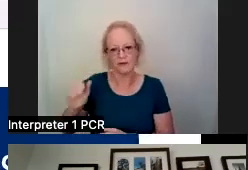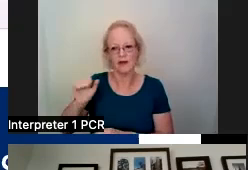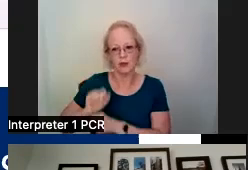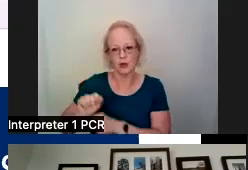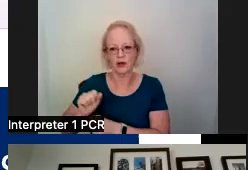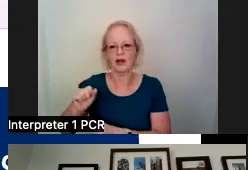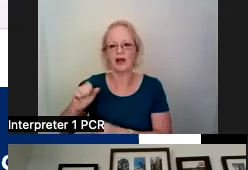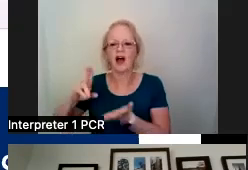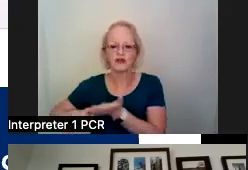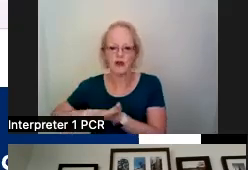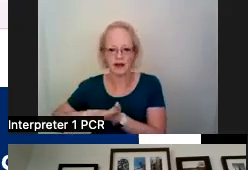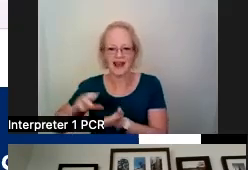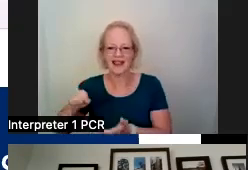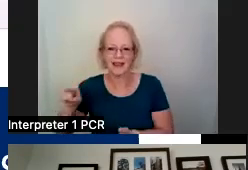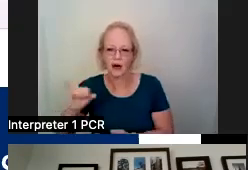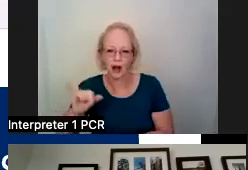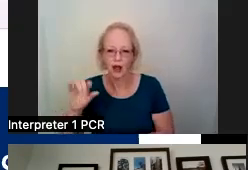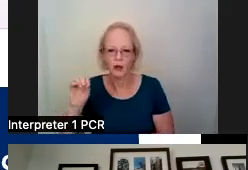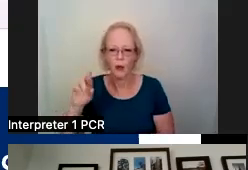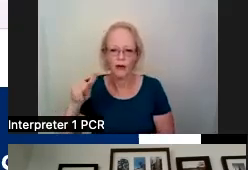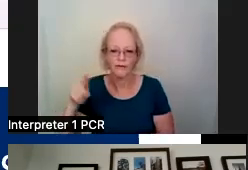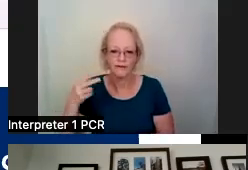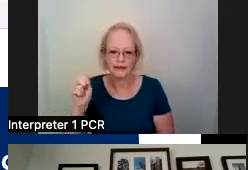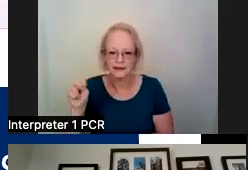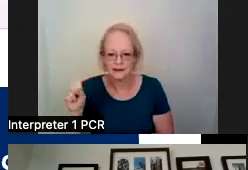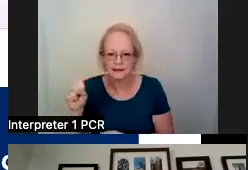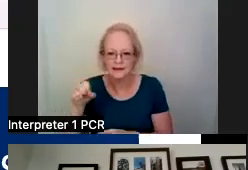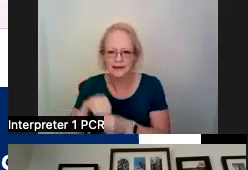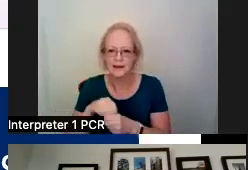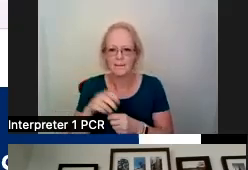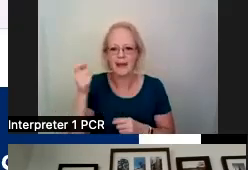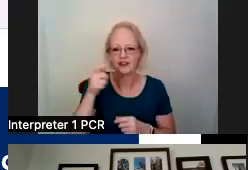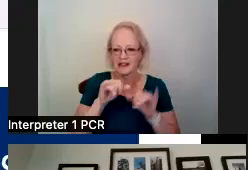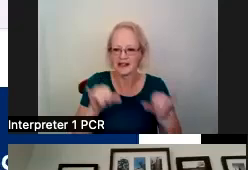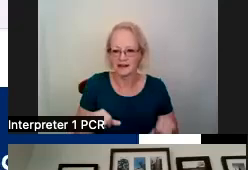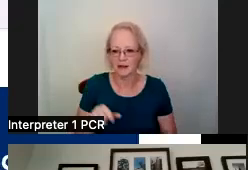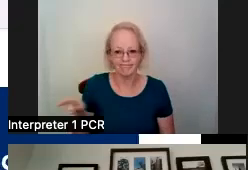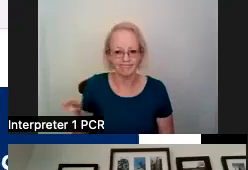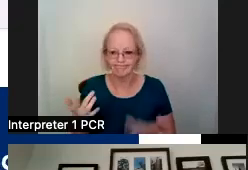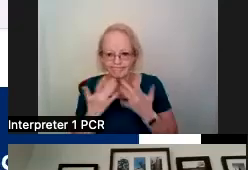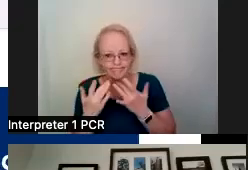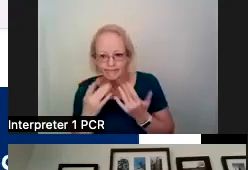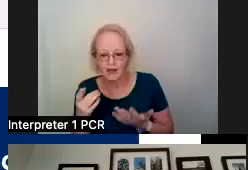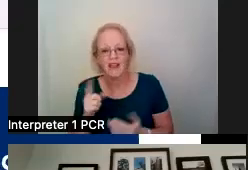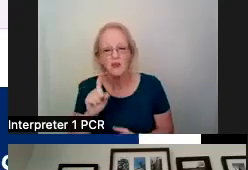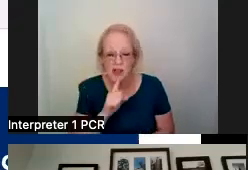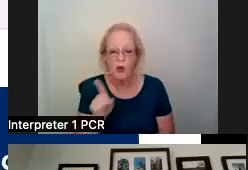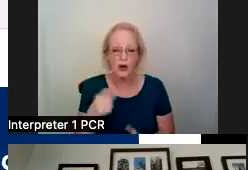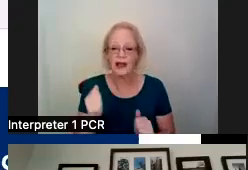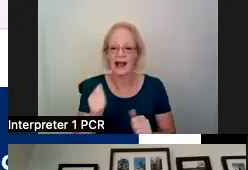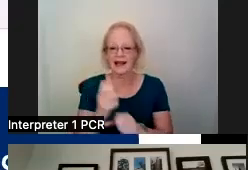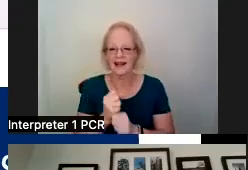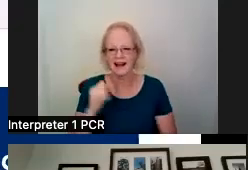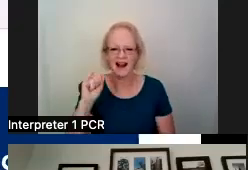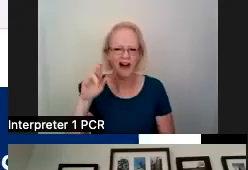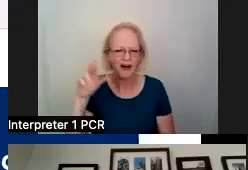are really orphans within the pension system. They really only have access to what I think you would refer to as IRAs.